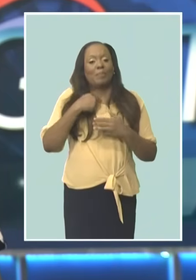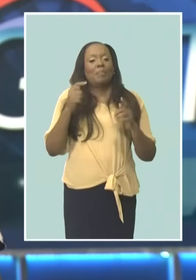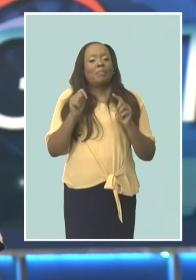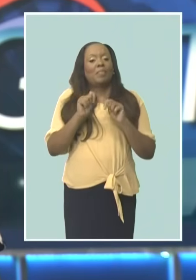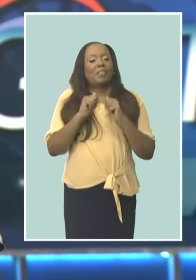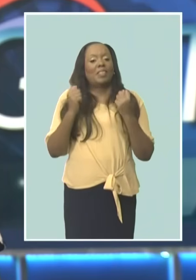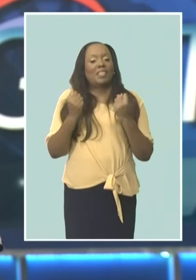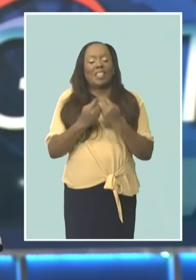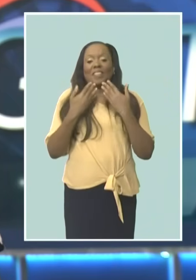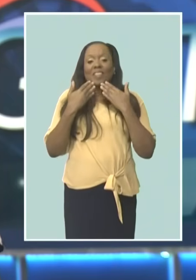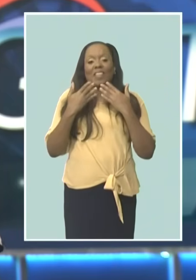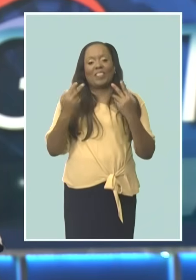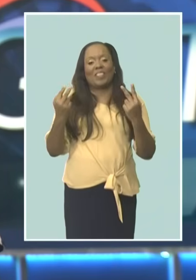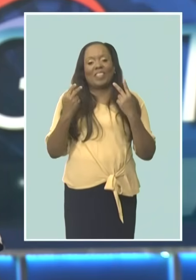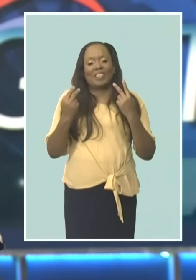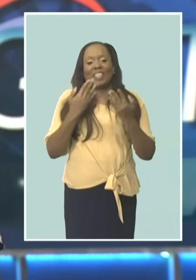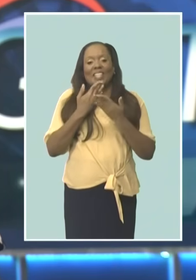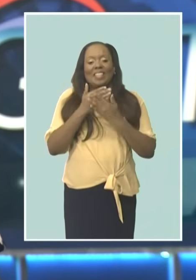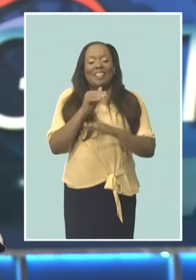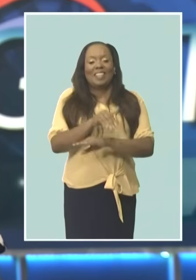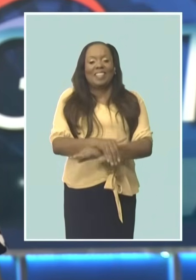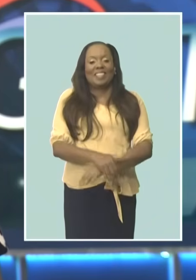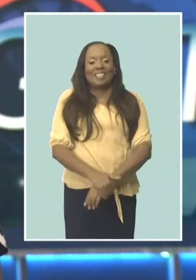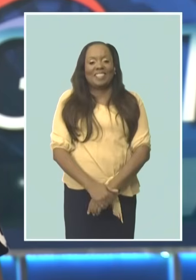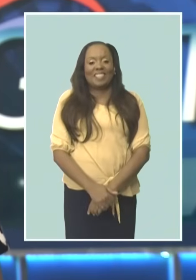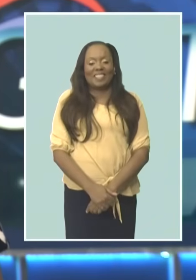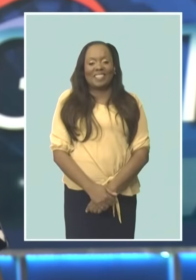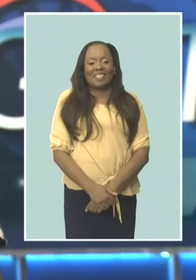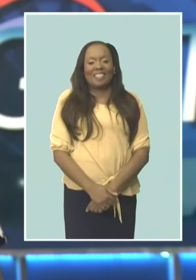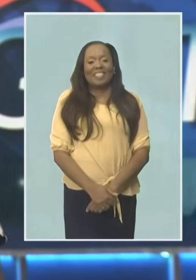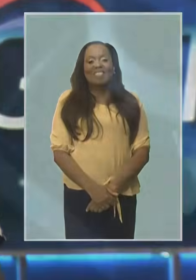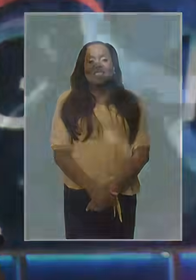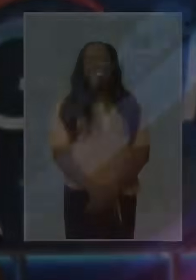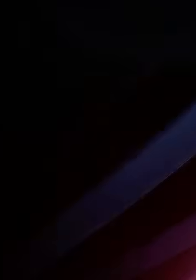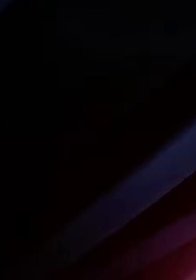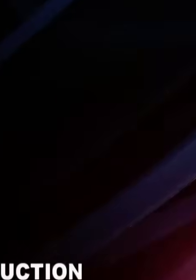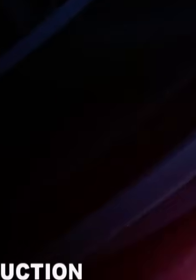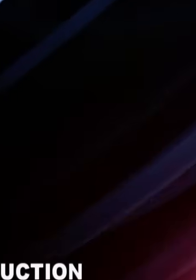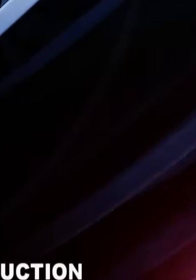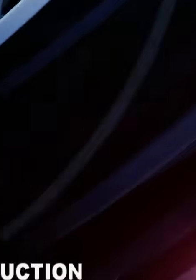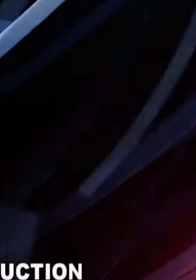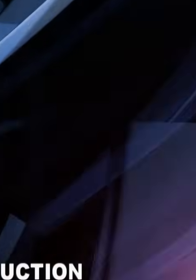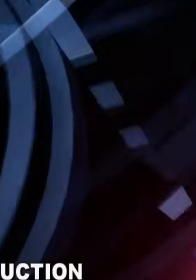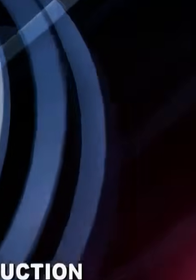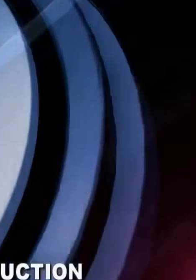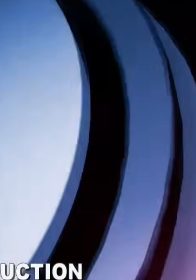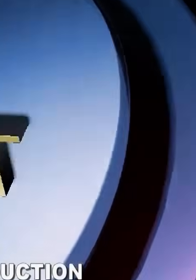entire team, thank you so much for tuning in. Good night.